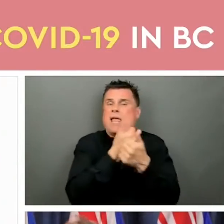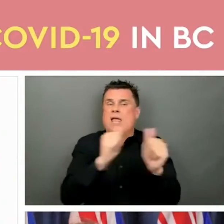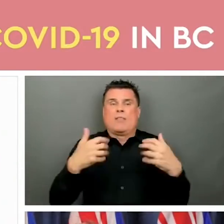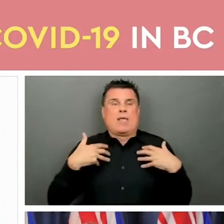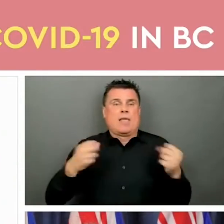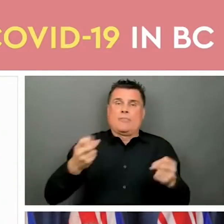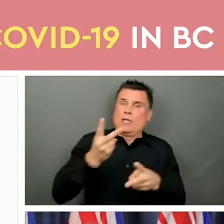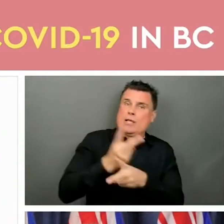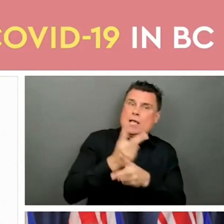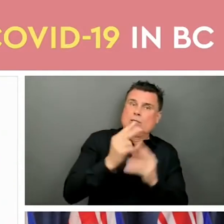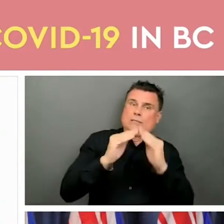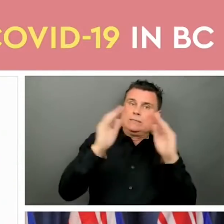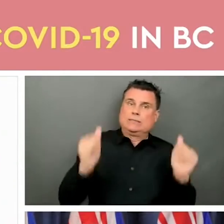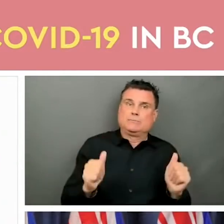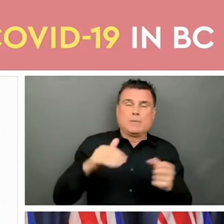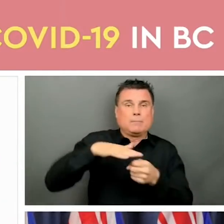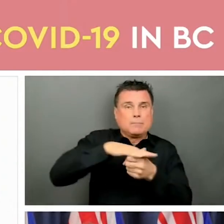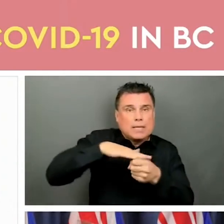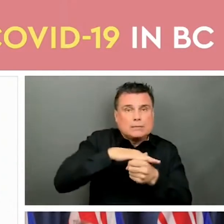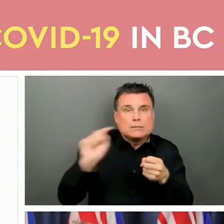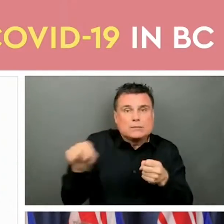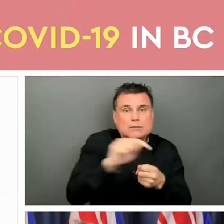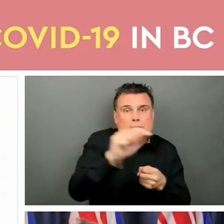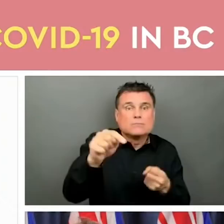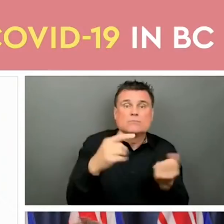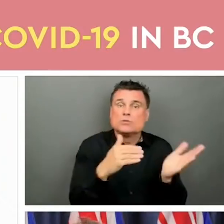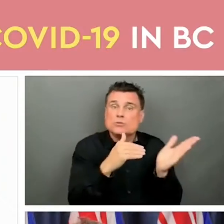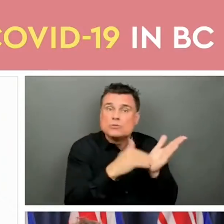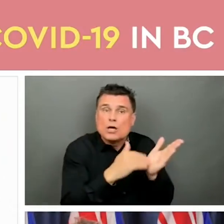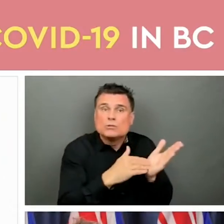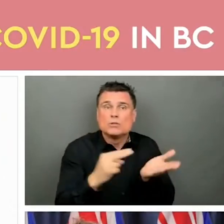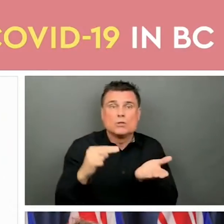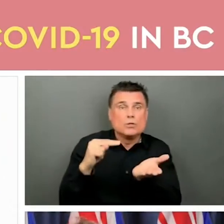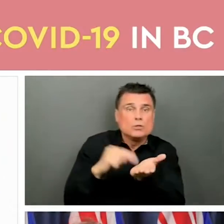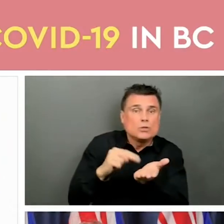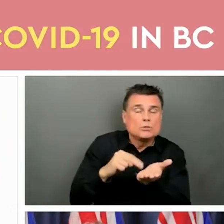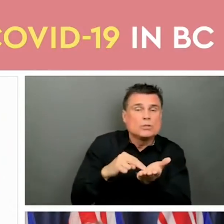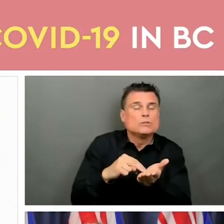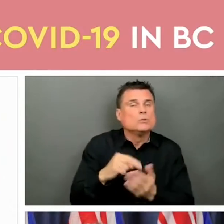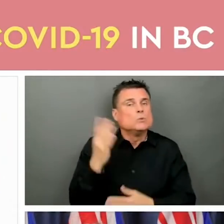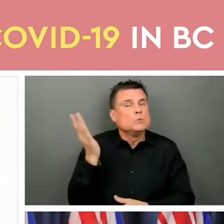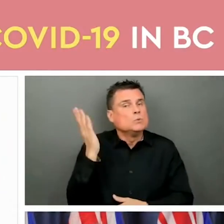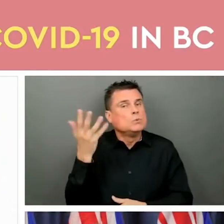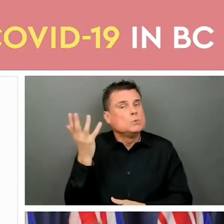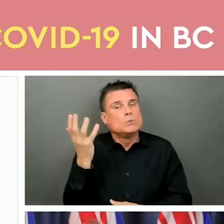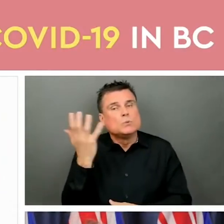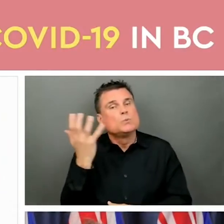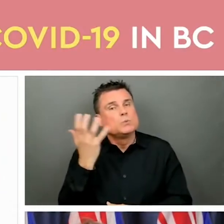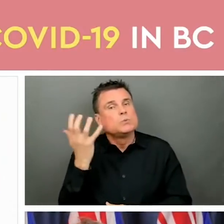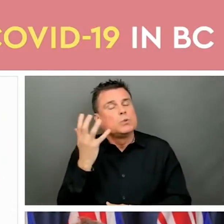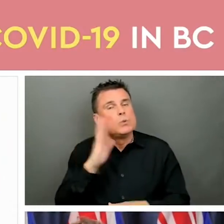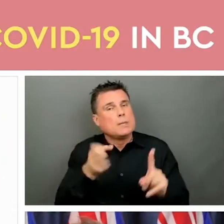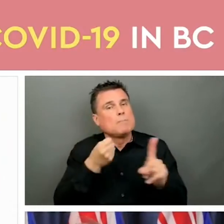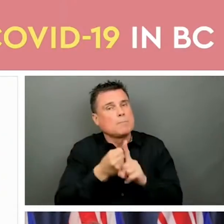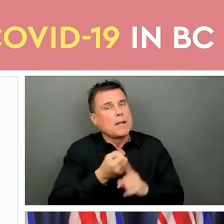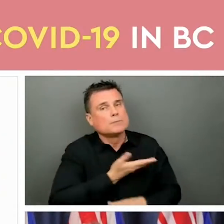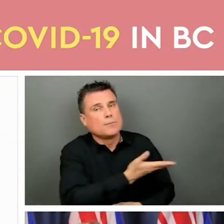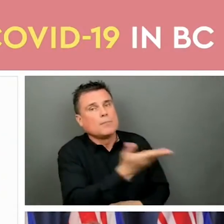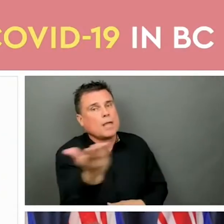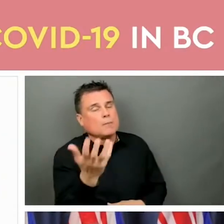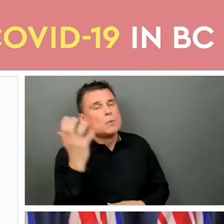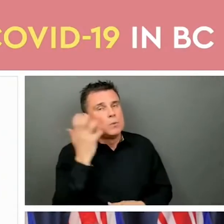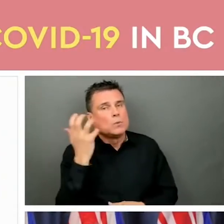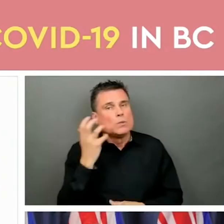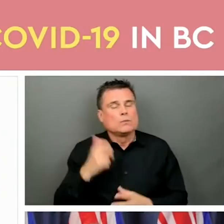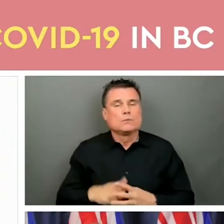growing hospitalization for COVID-19. And we are looking at a number of hospitals around BC and moving into the